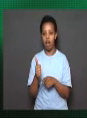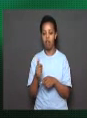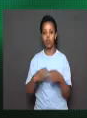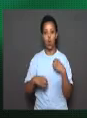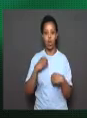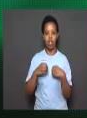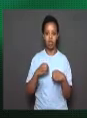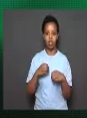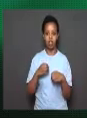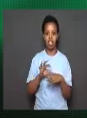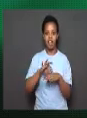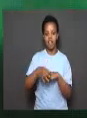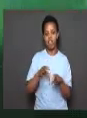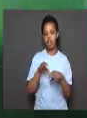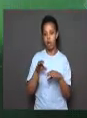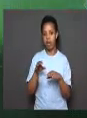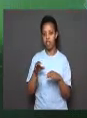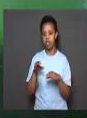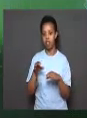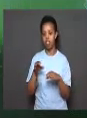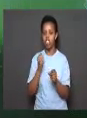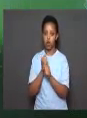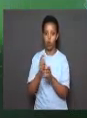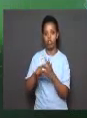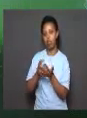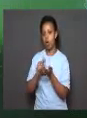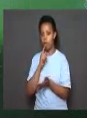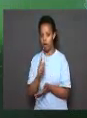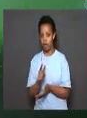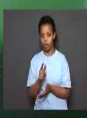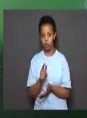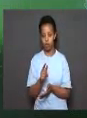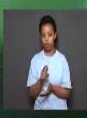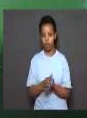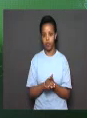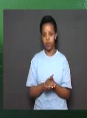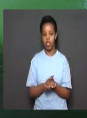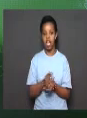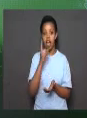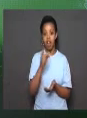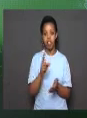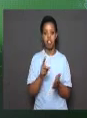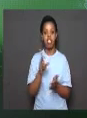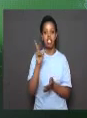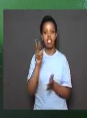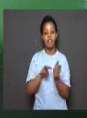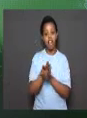infect other organisms. When a DNA virus infects a